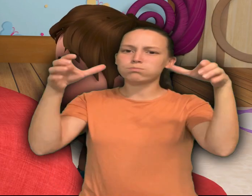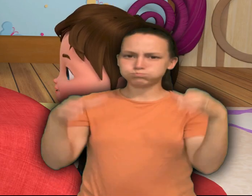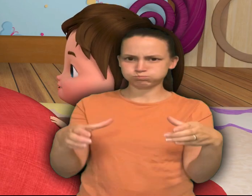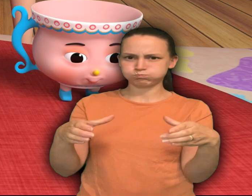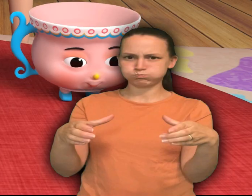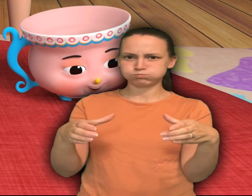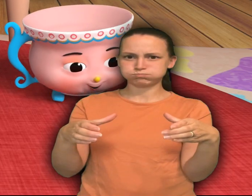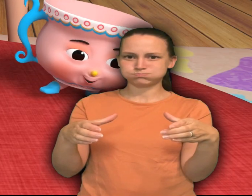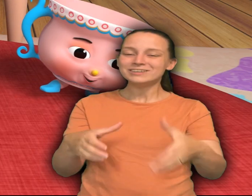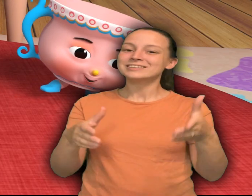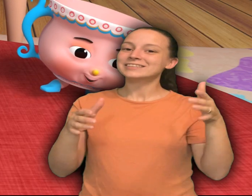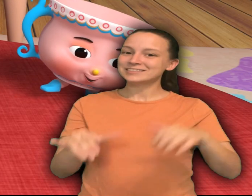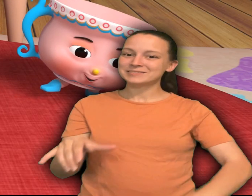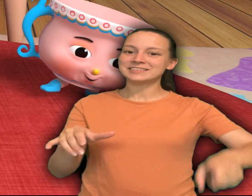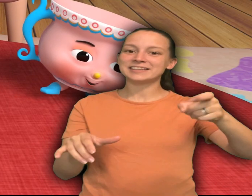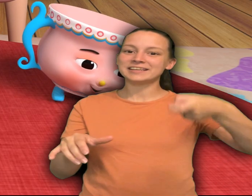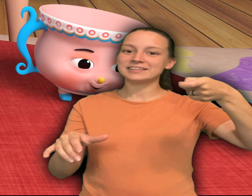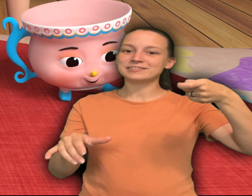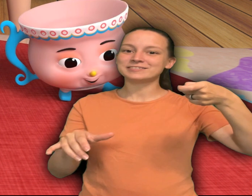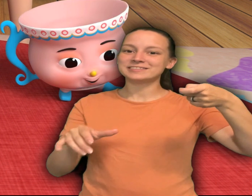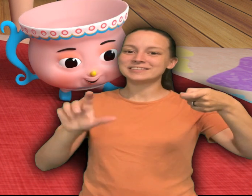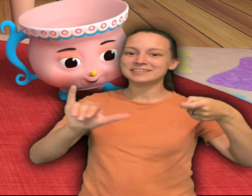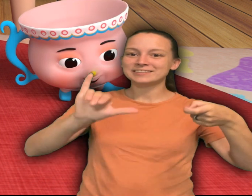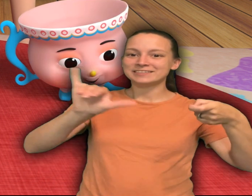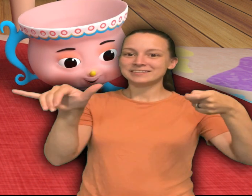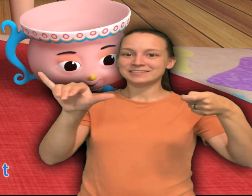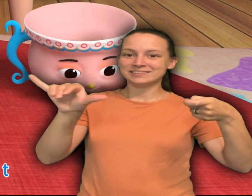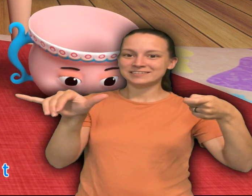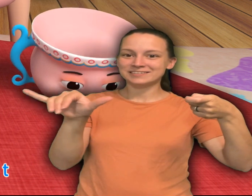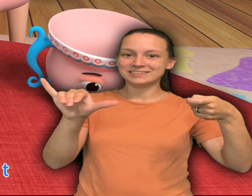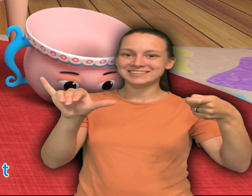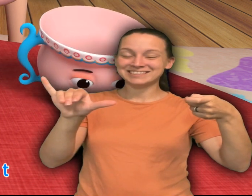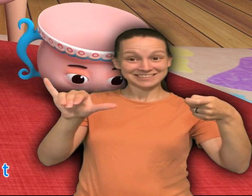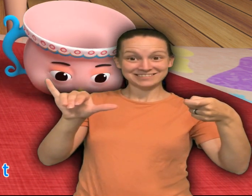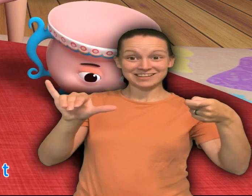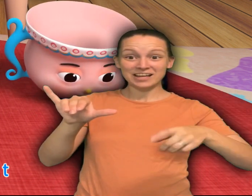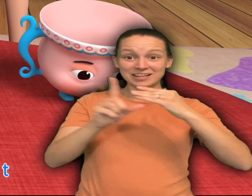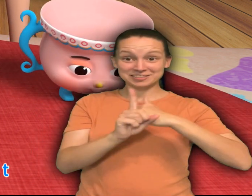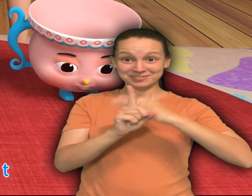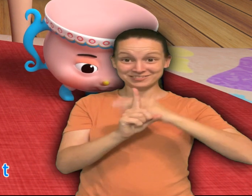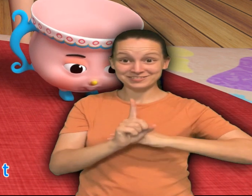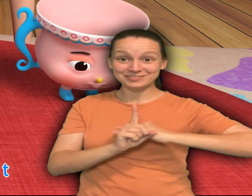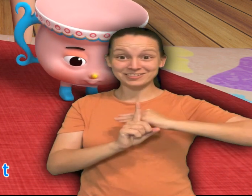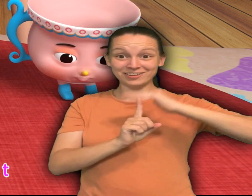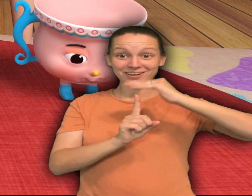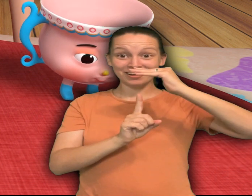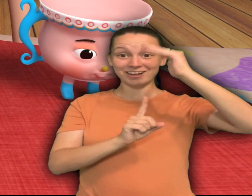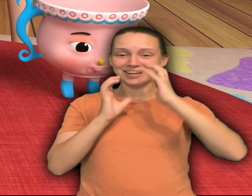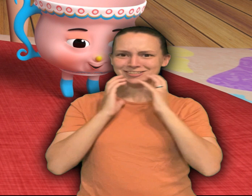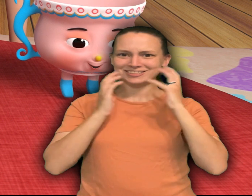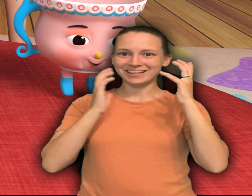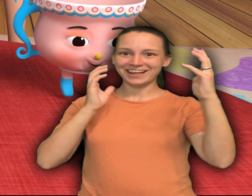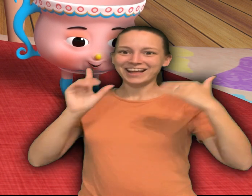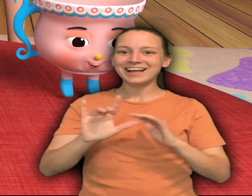and stout Here is my handle and here is my spout When I get all steamed up, hear